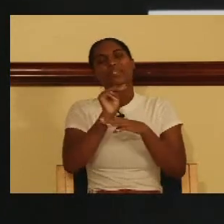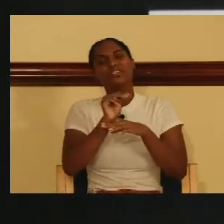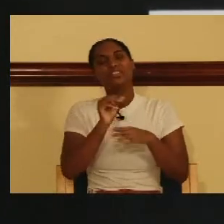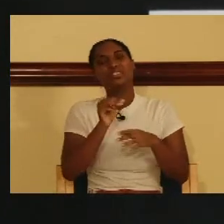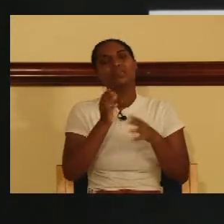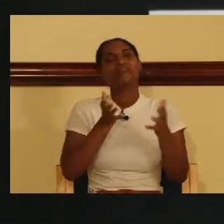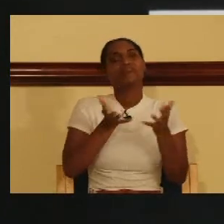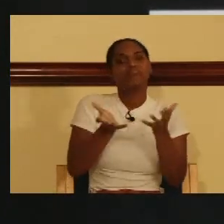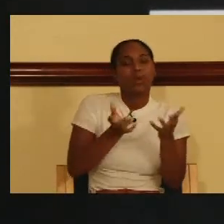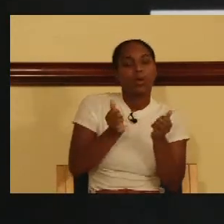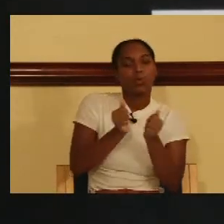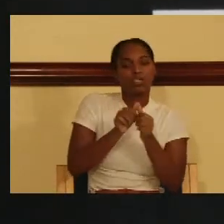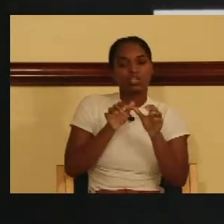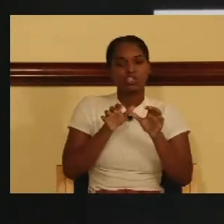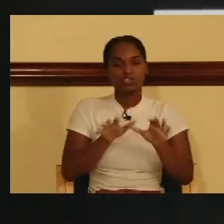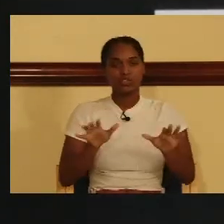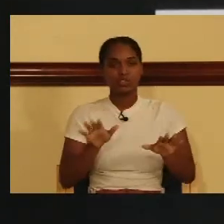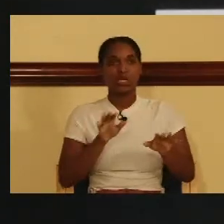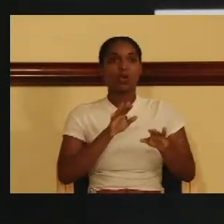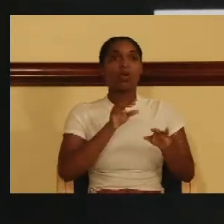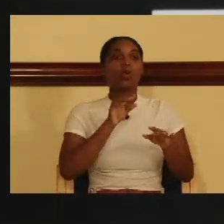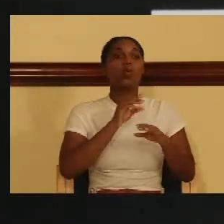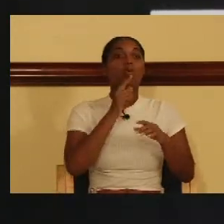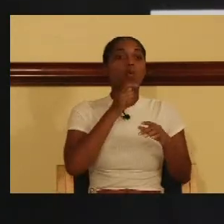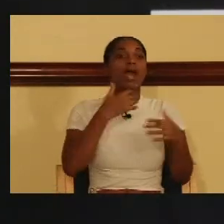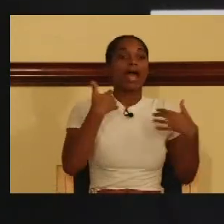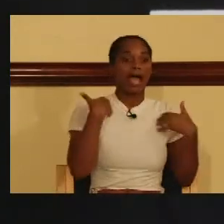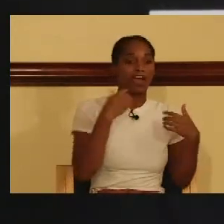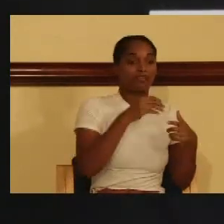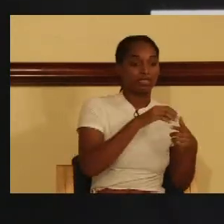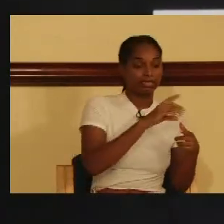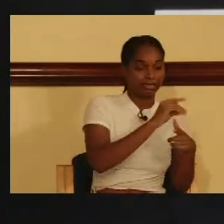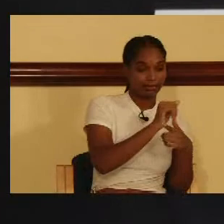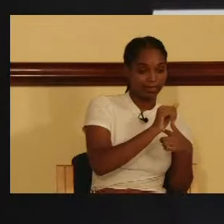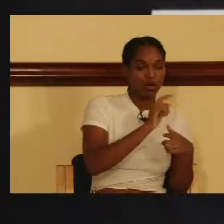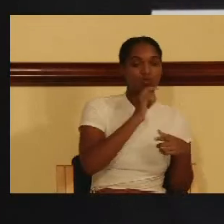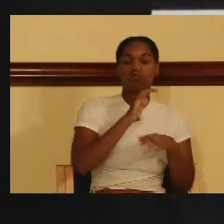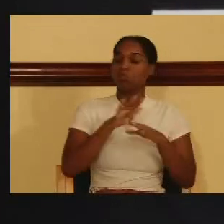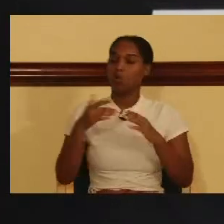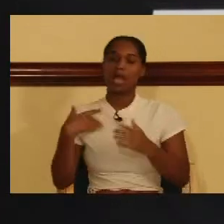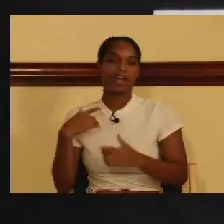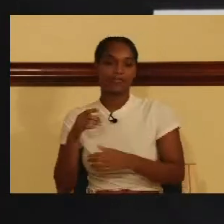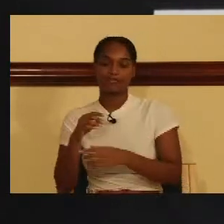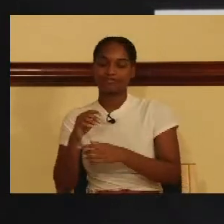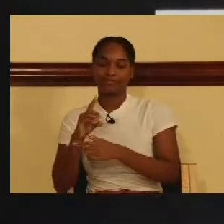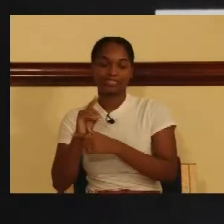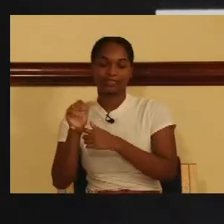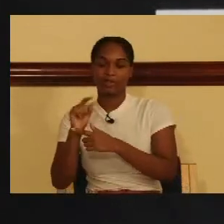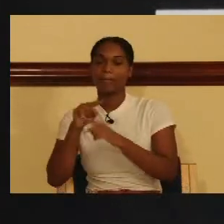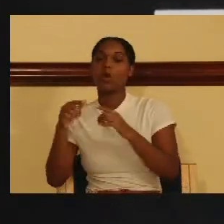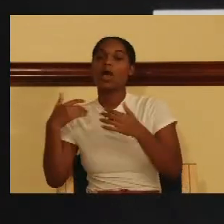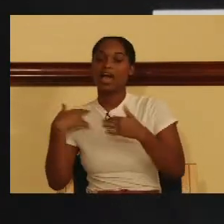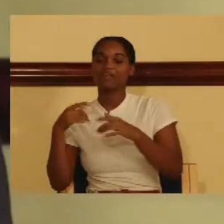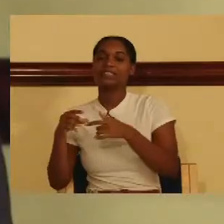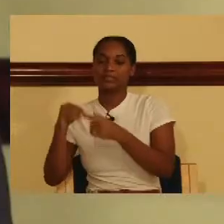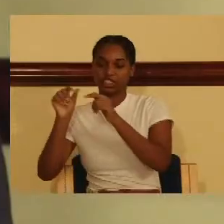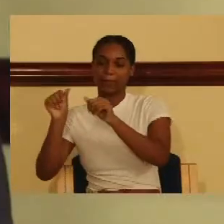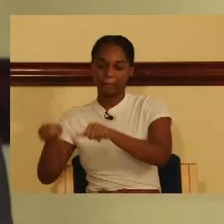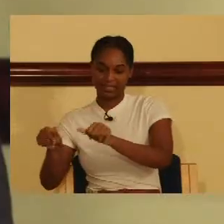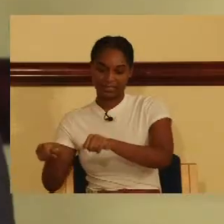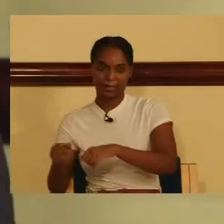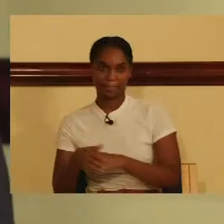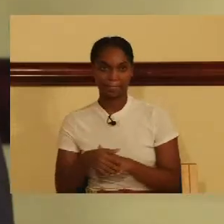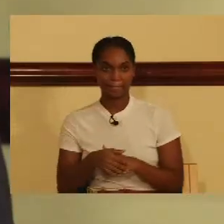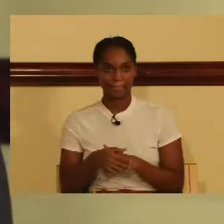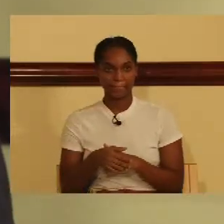who have disabilities and who do not have disabilities who may be gifted as well. So, I mean, you mentioned some of the work that